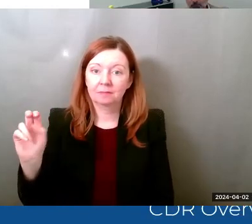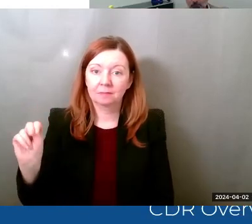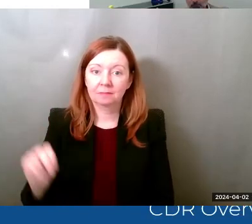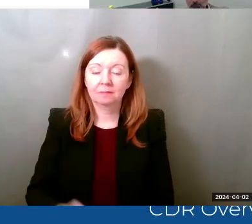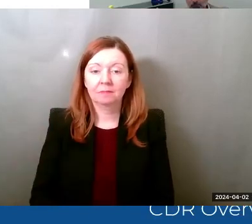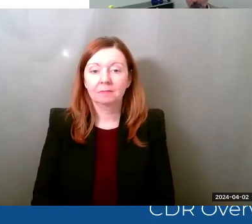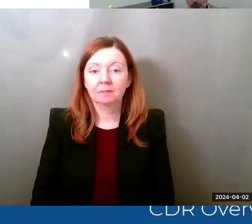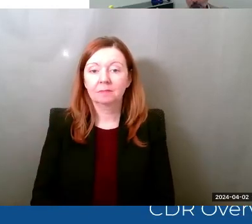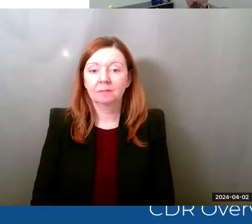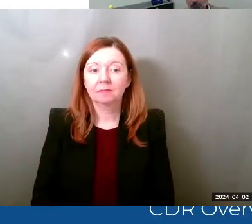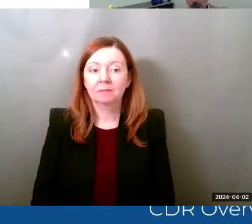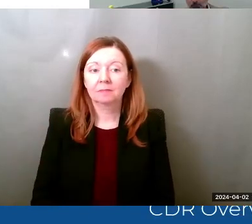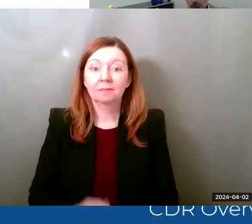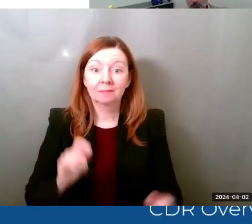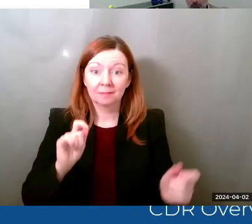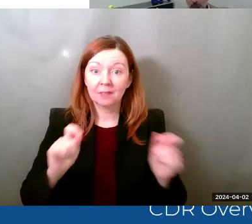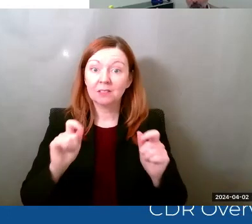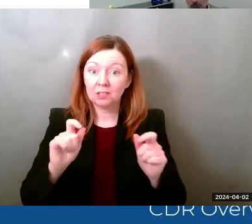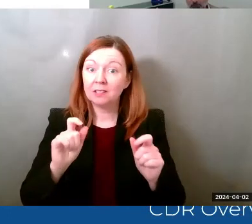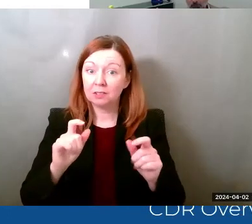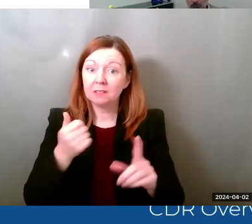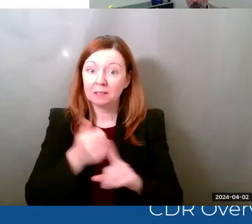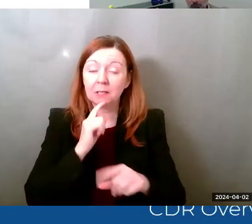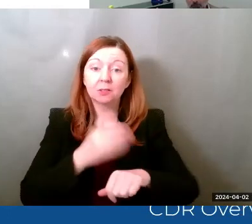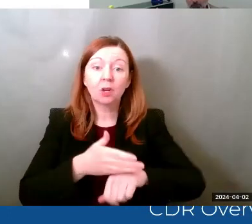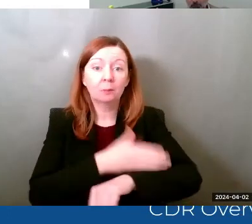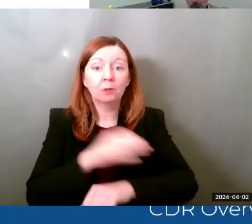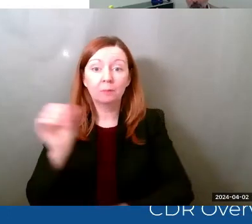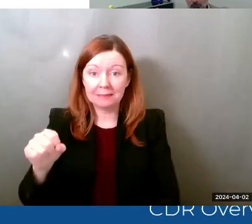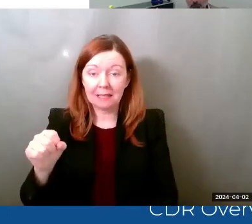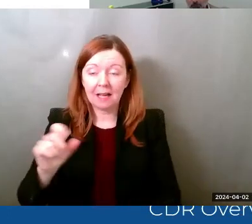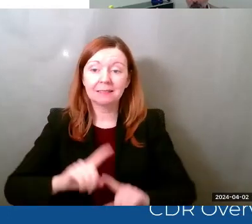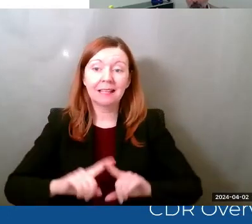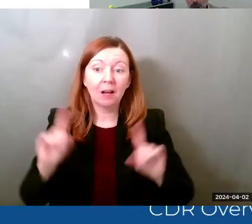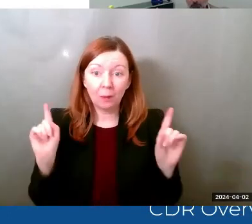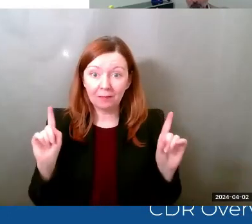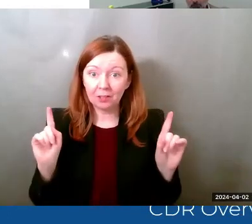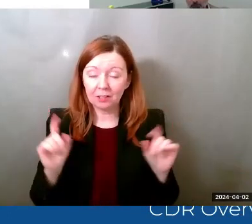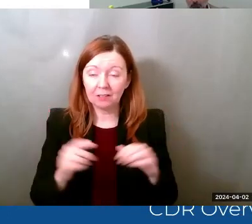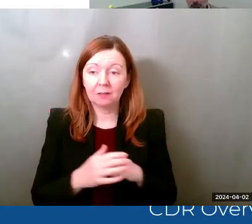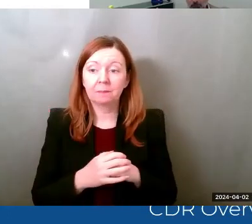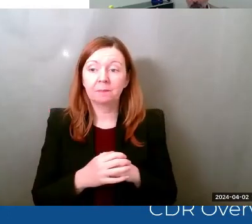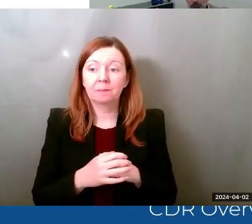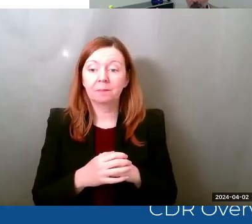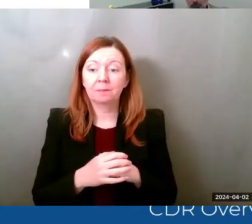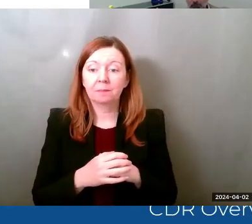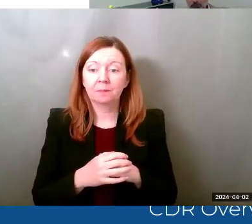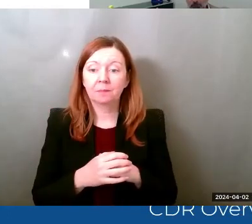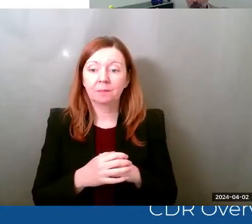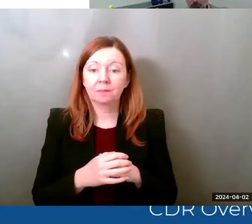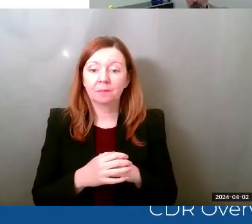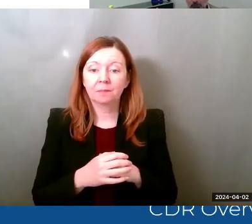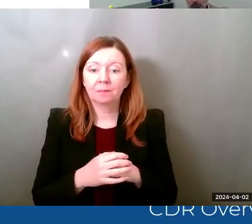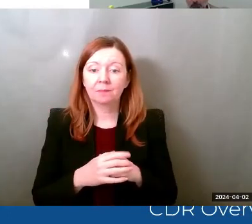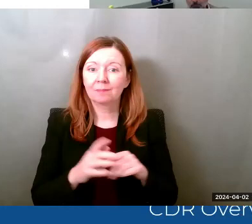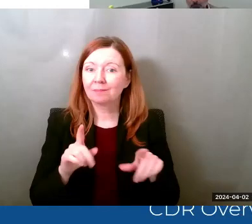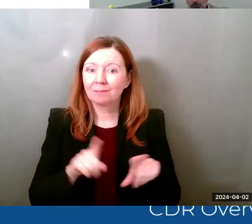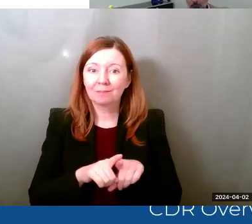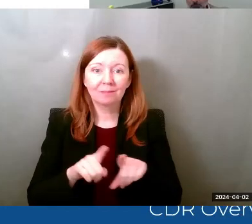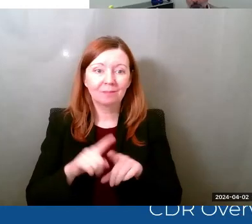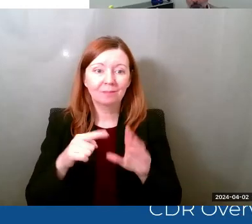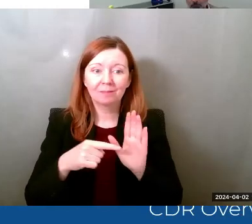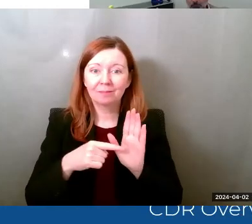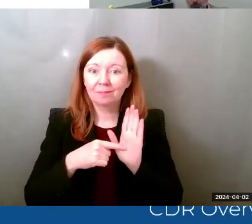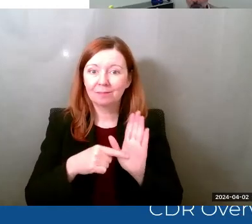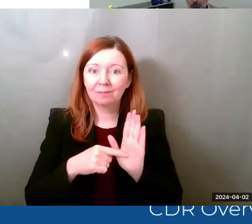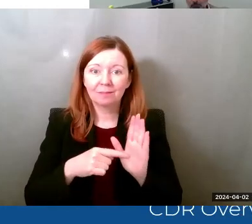The changes are improvements. However, that said, they are also so timid that they only reveal that there